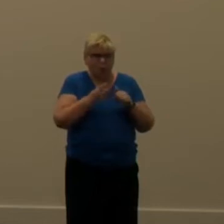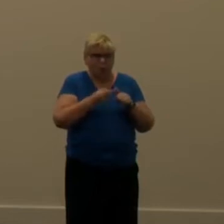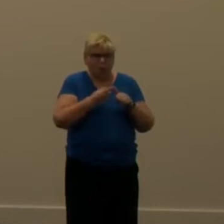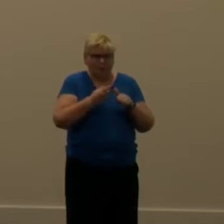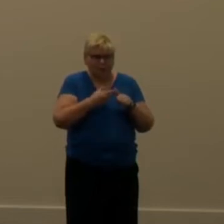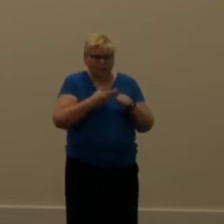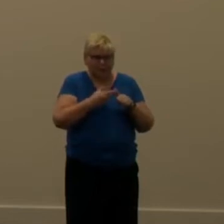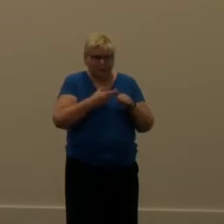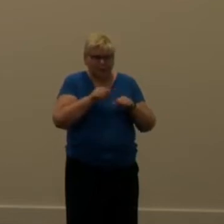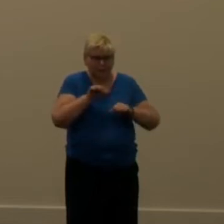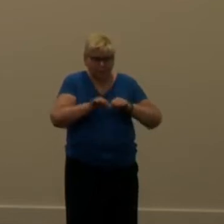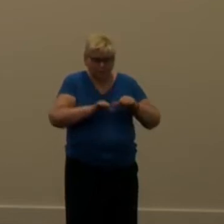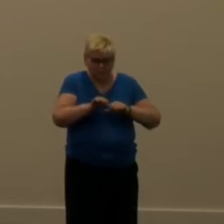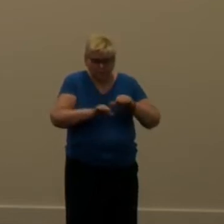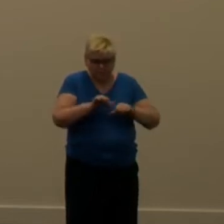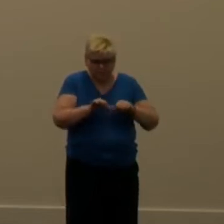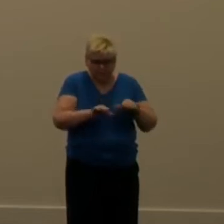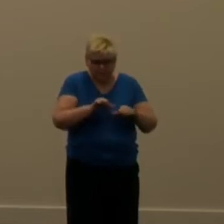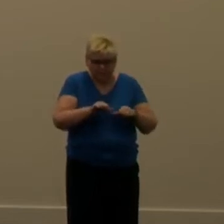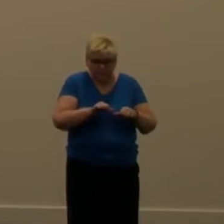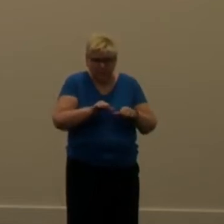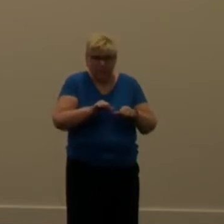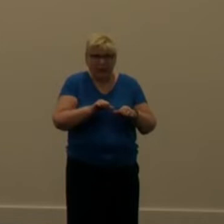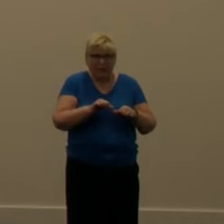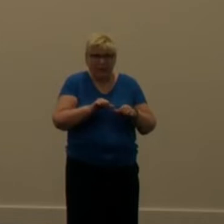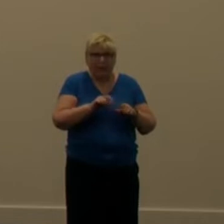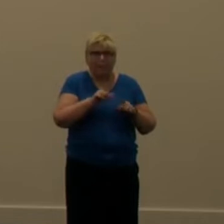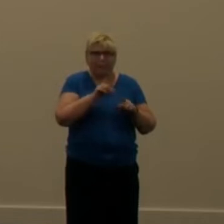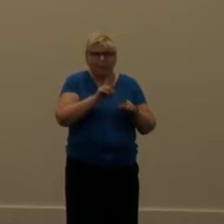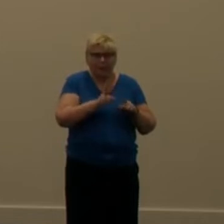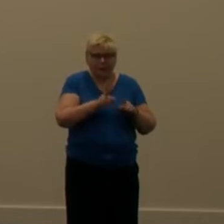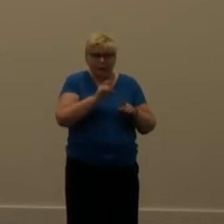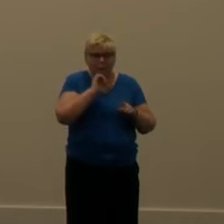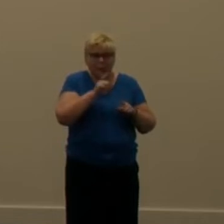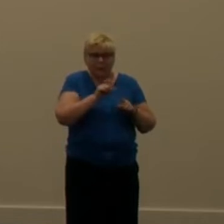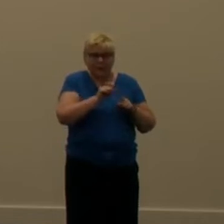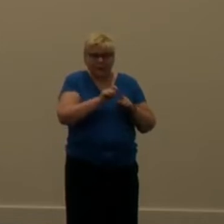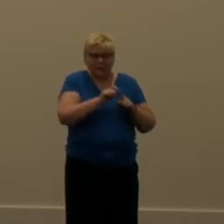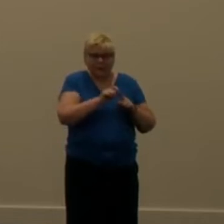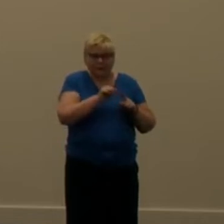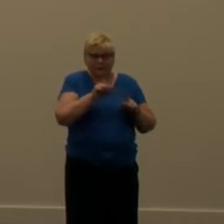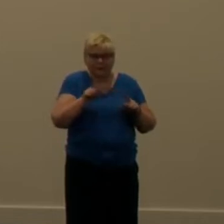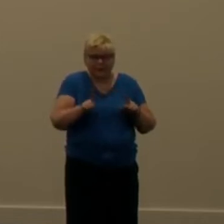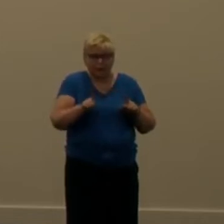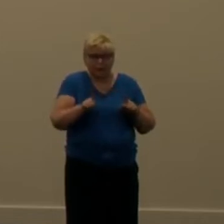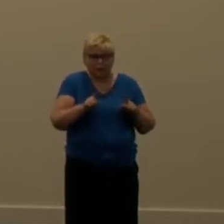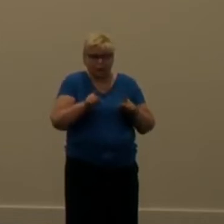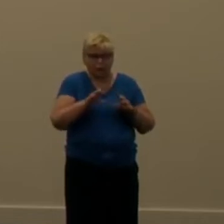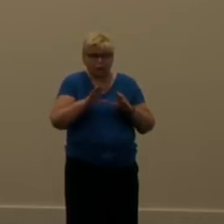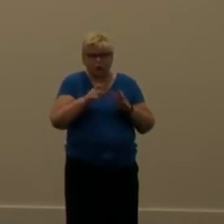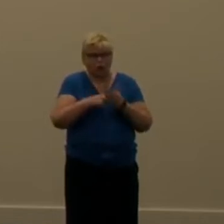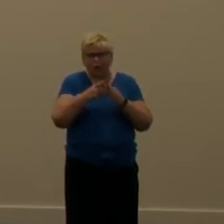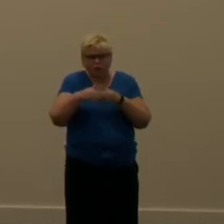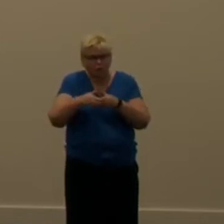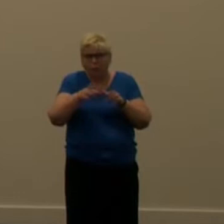that is triggered, and then it will send your expense for review to approve or